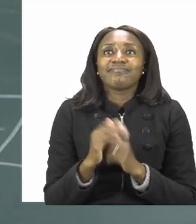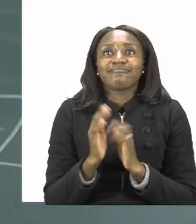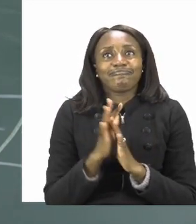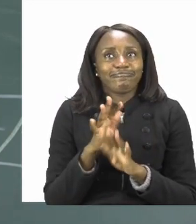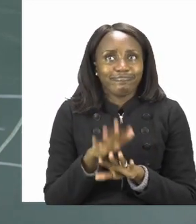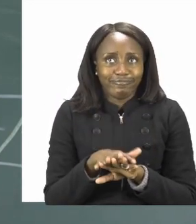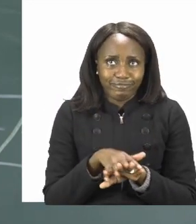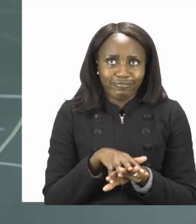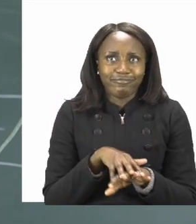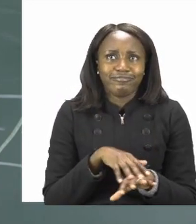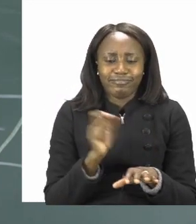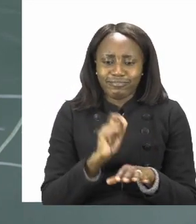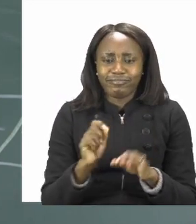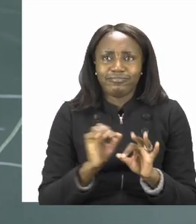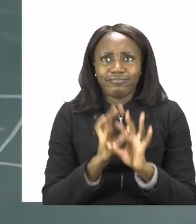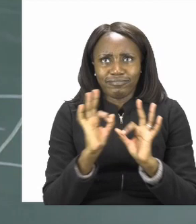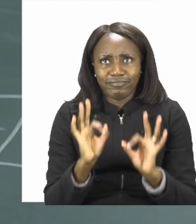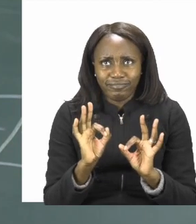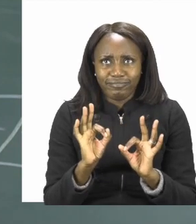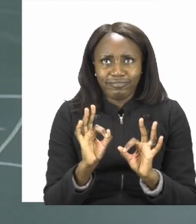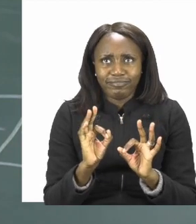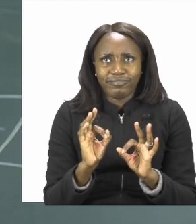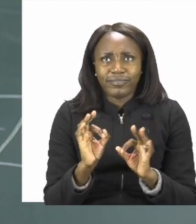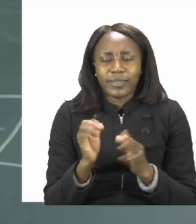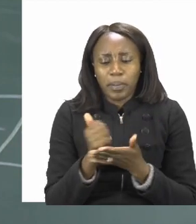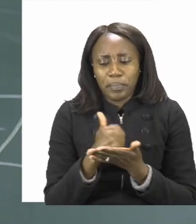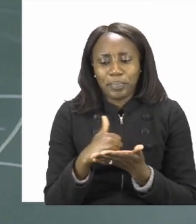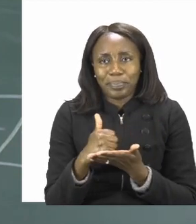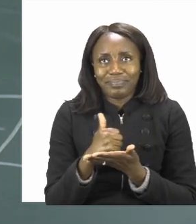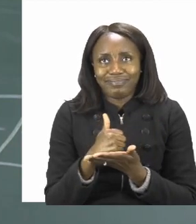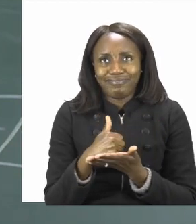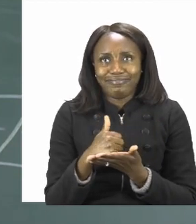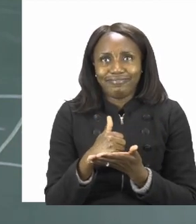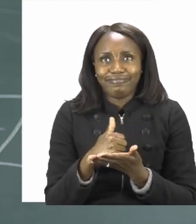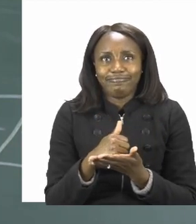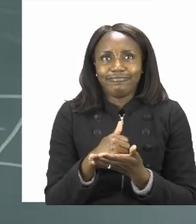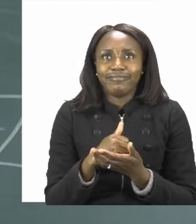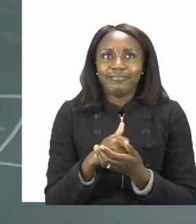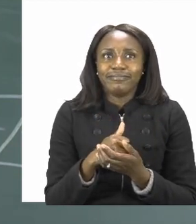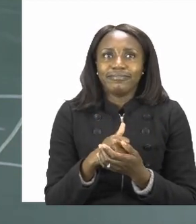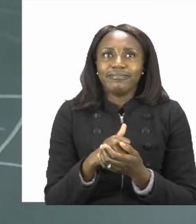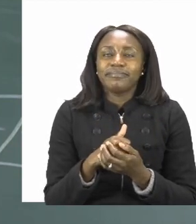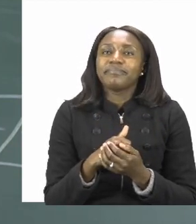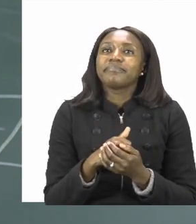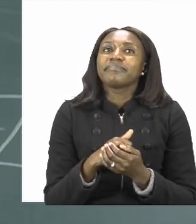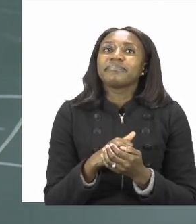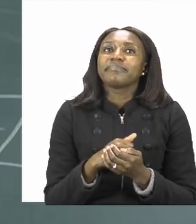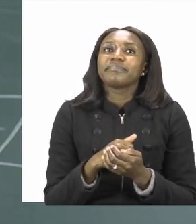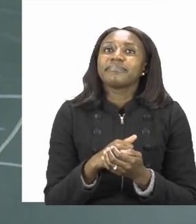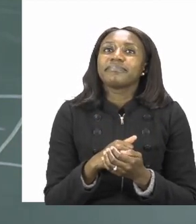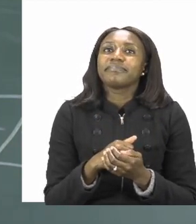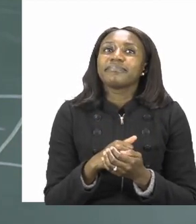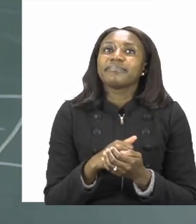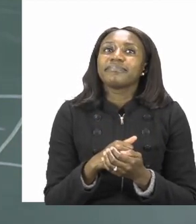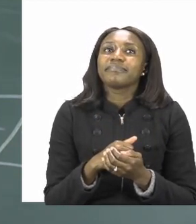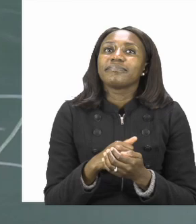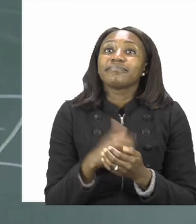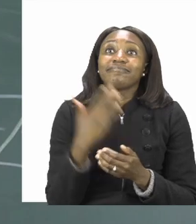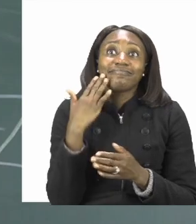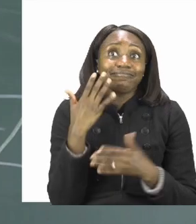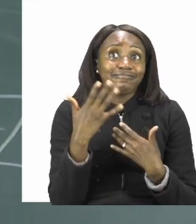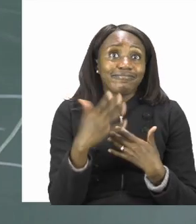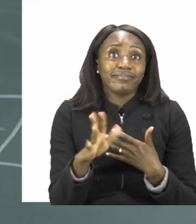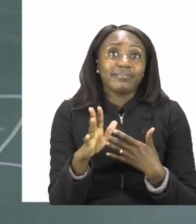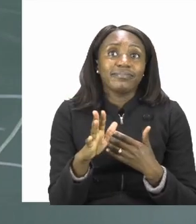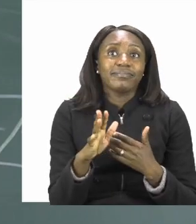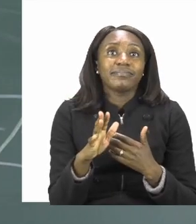your patterns, make them look beautiful and even. Don't forget to press down your pencil. When you're done with your